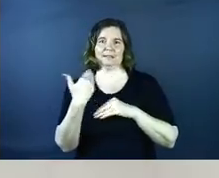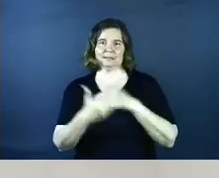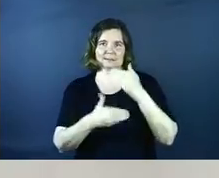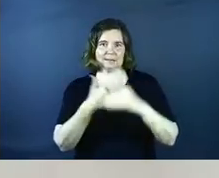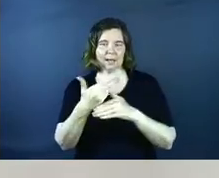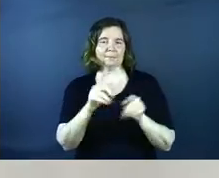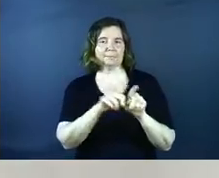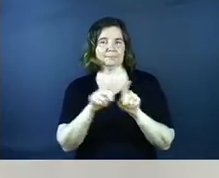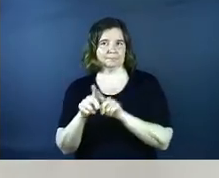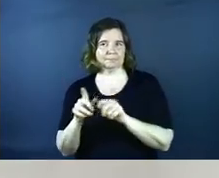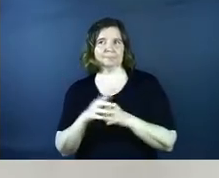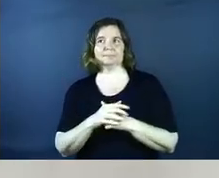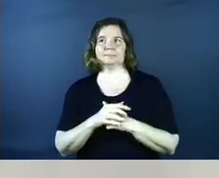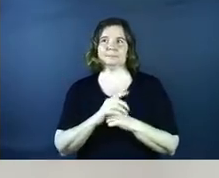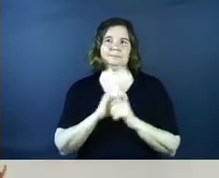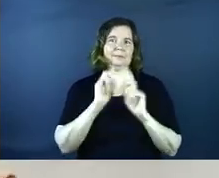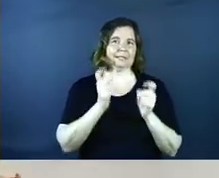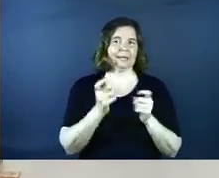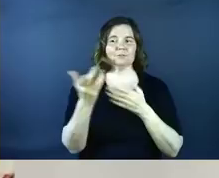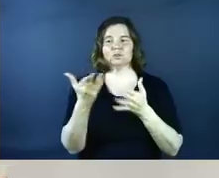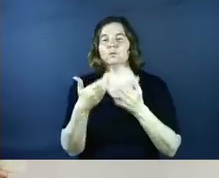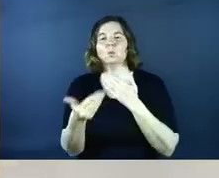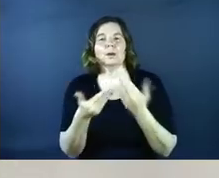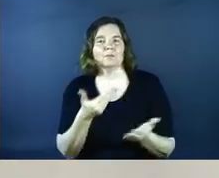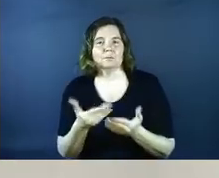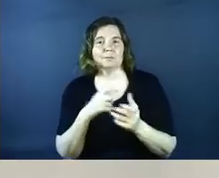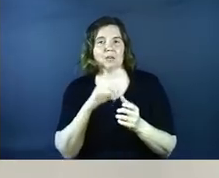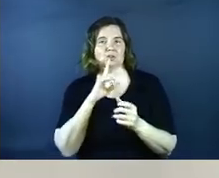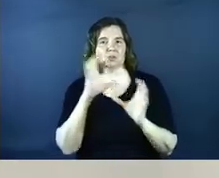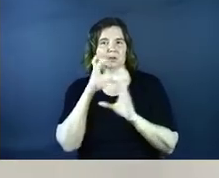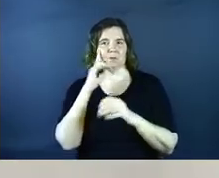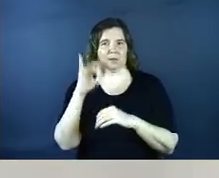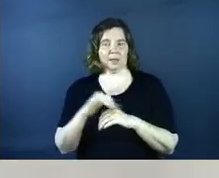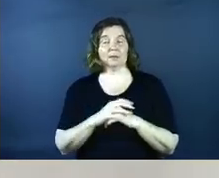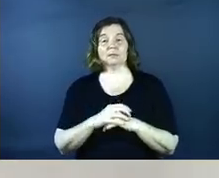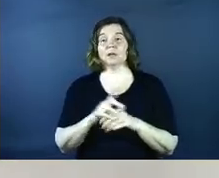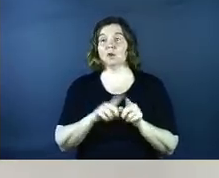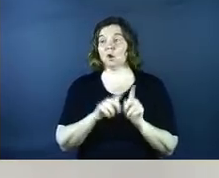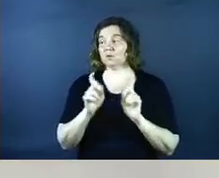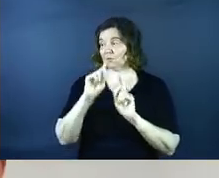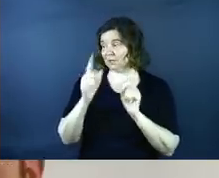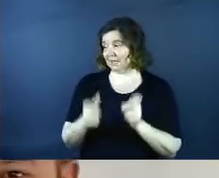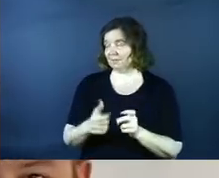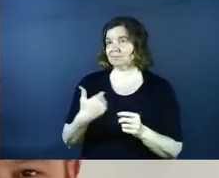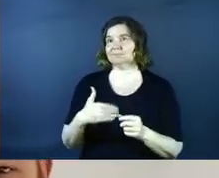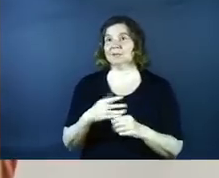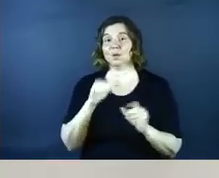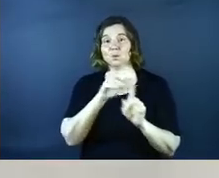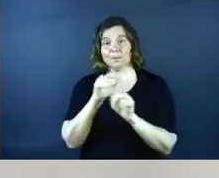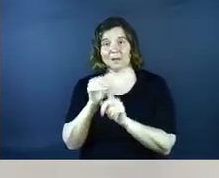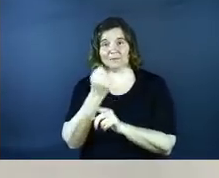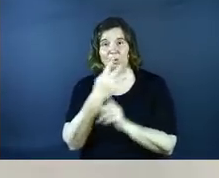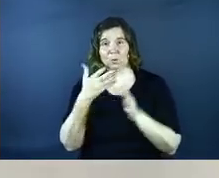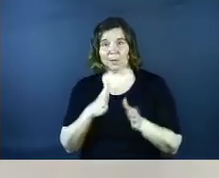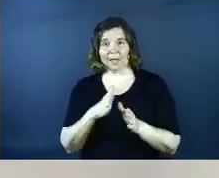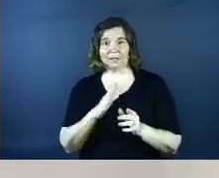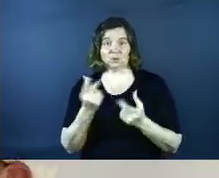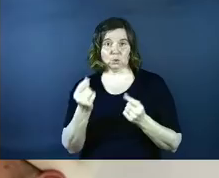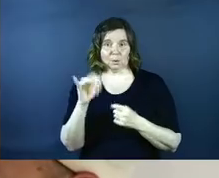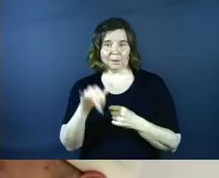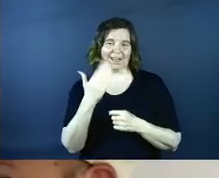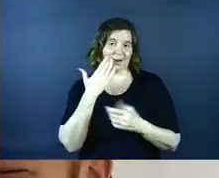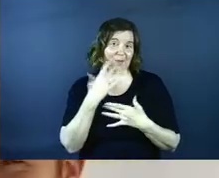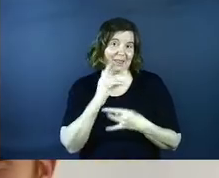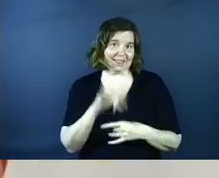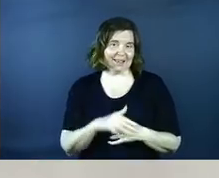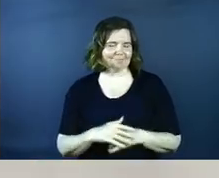next steps that you want to take, whether that's giving or serving, whatever it looks like. So make sure you're looking out for those. And speaking of giving, I want to remind you of a couple ways that you can do that. I know you like